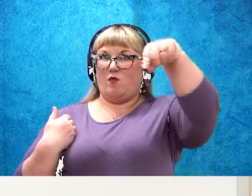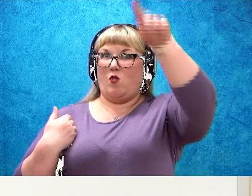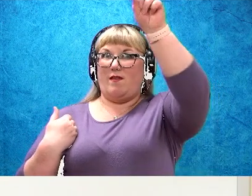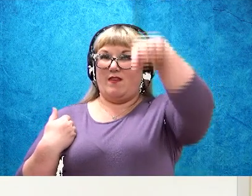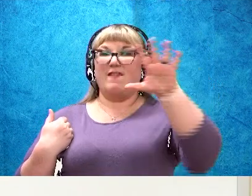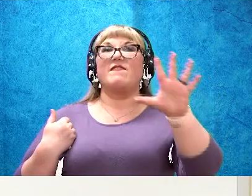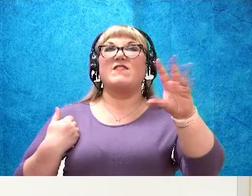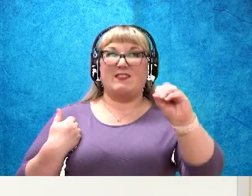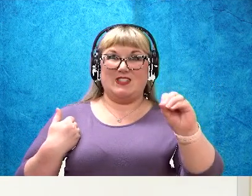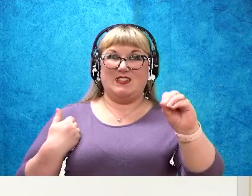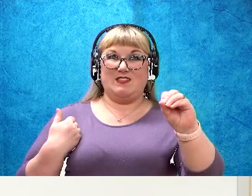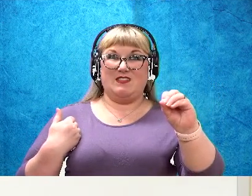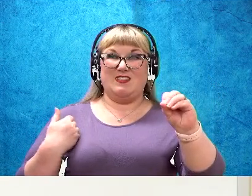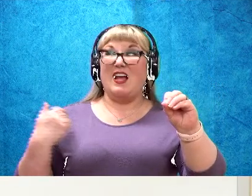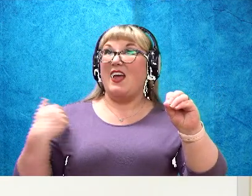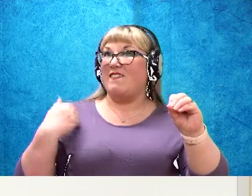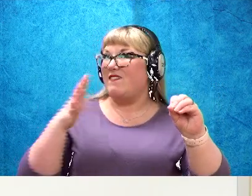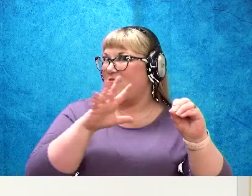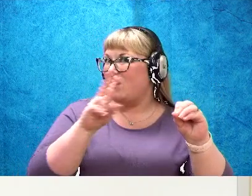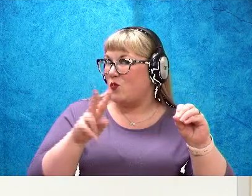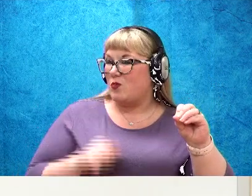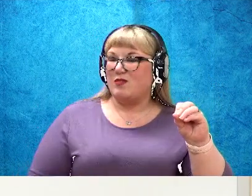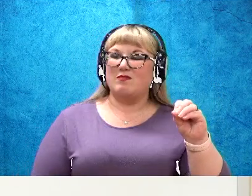50, but we have 52.